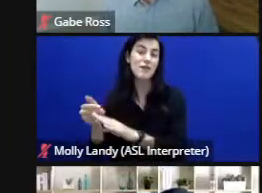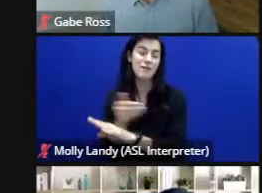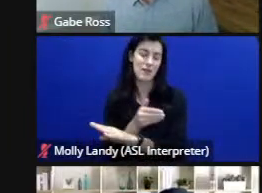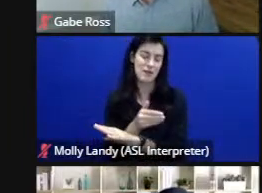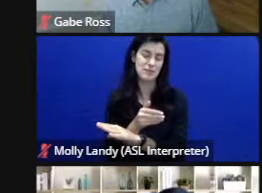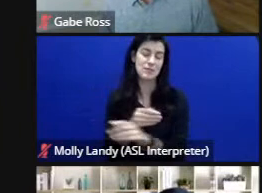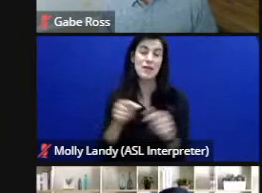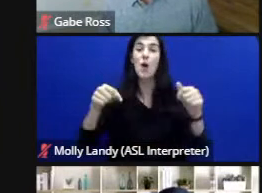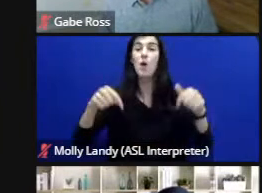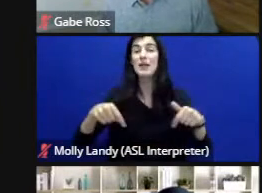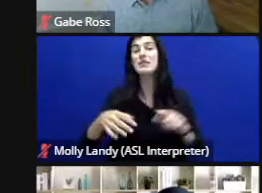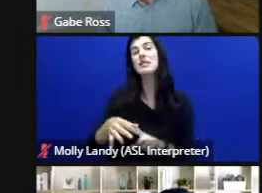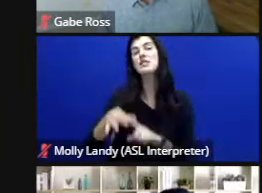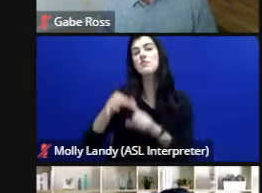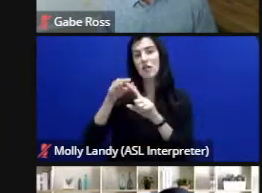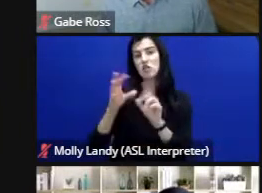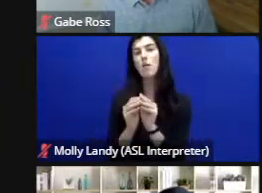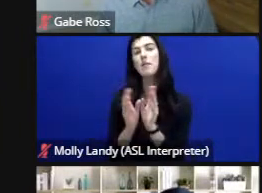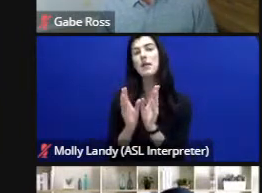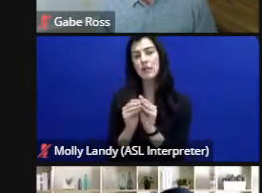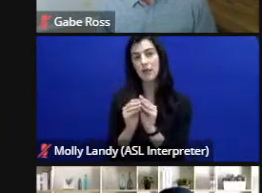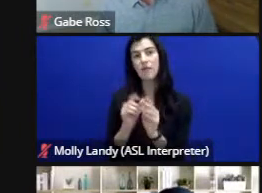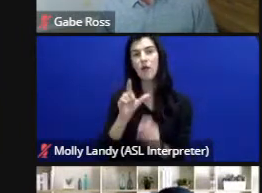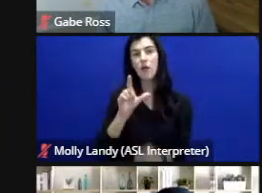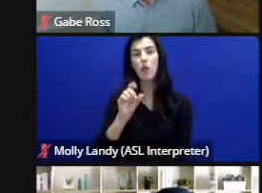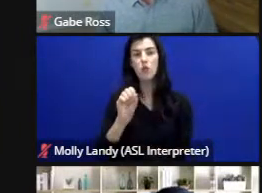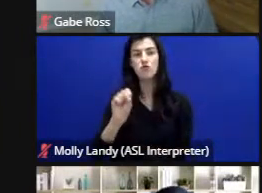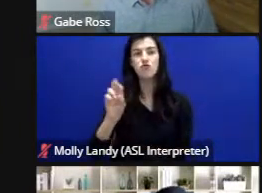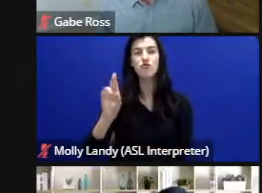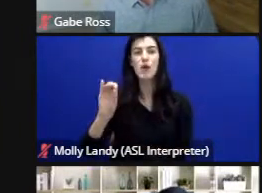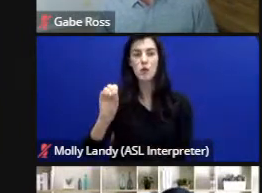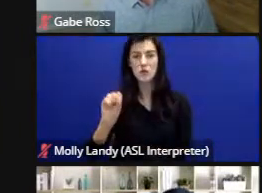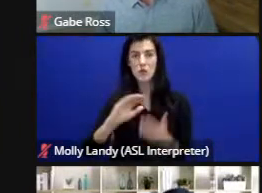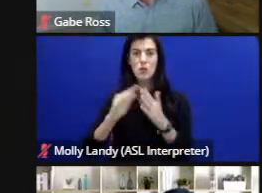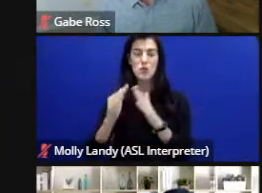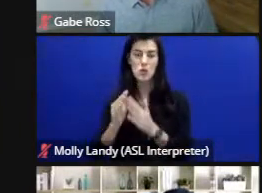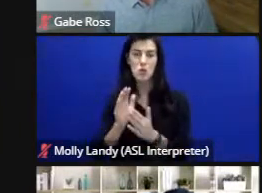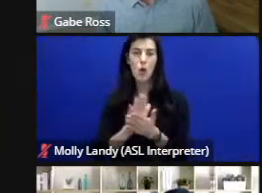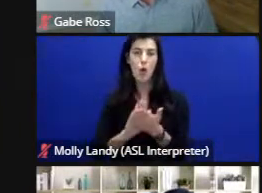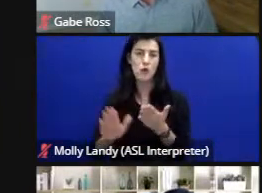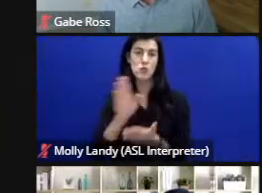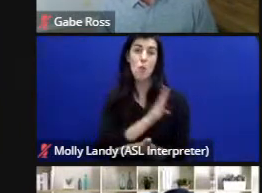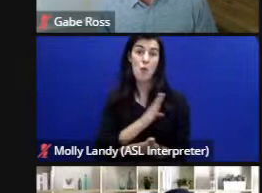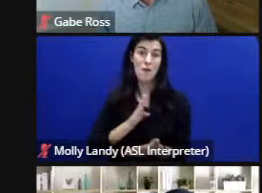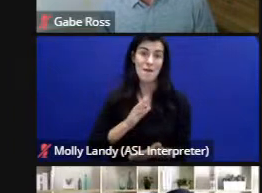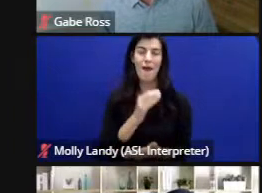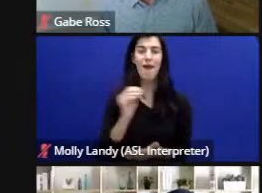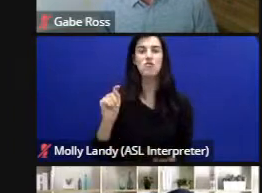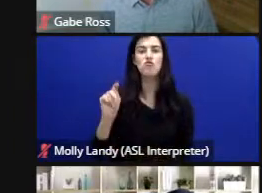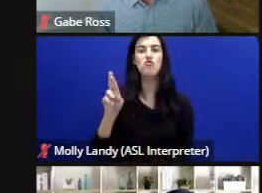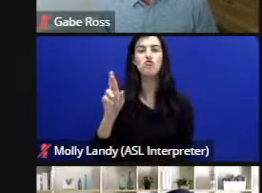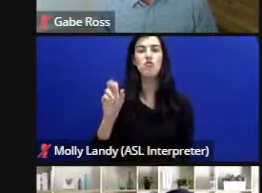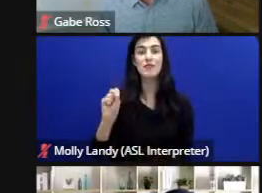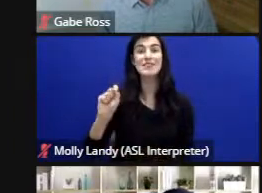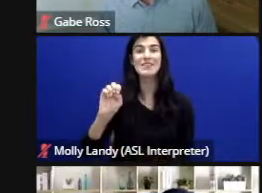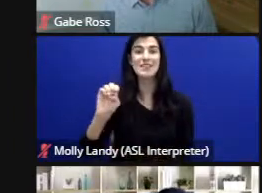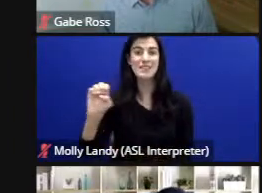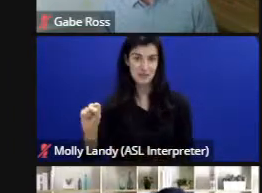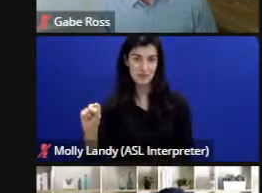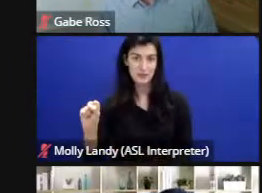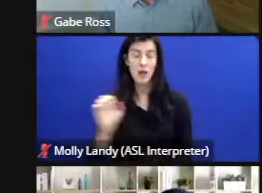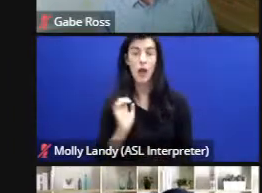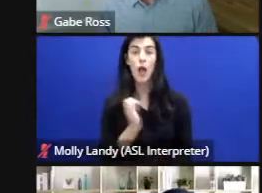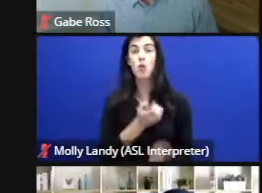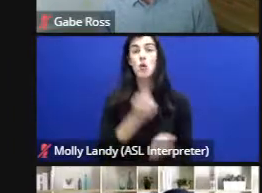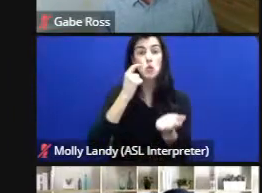meeting of the Los Rios Community College District Board of Trustees. The notice and agenda was posted